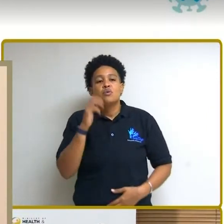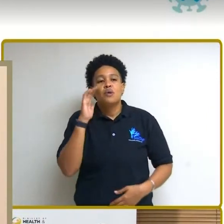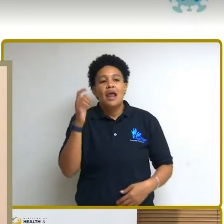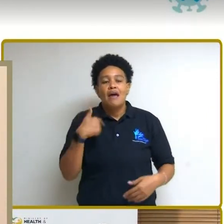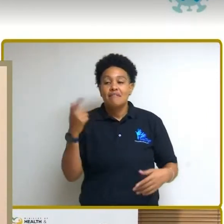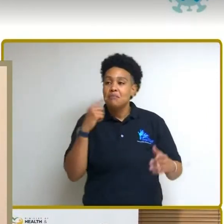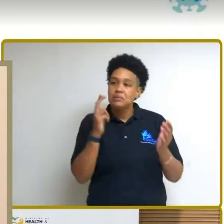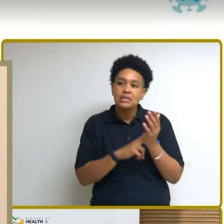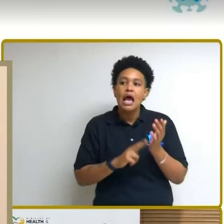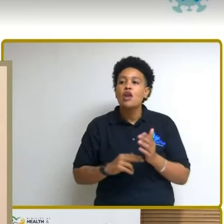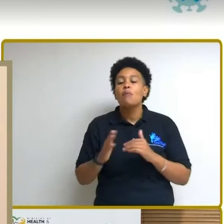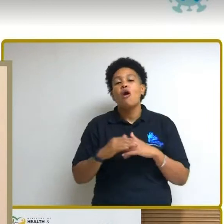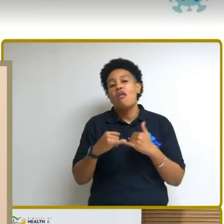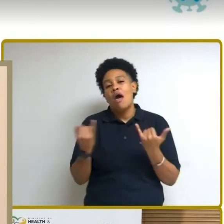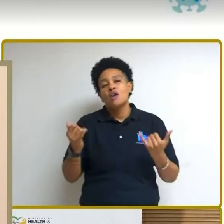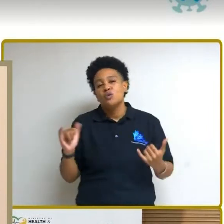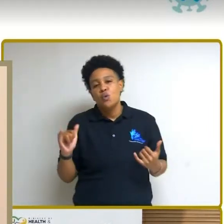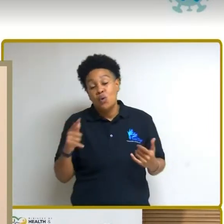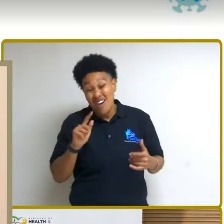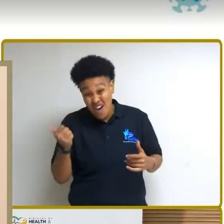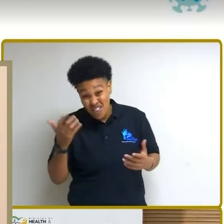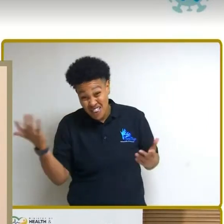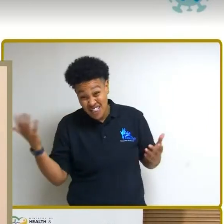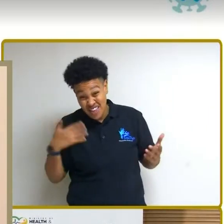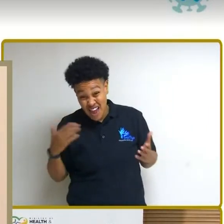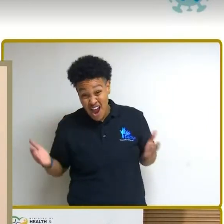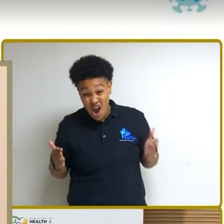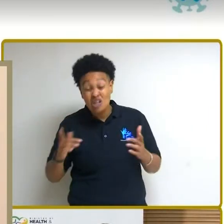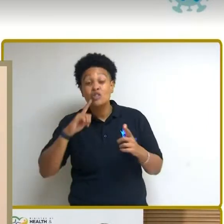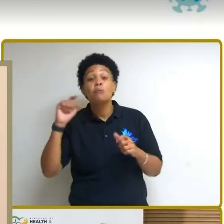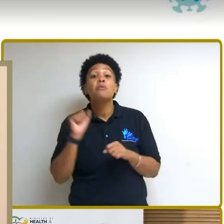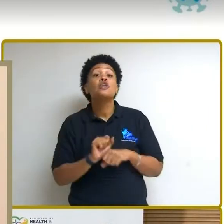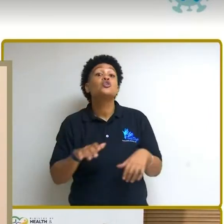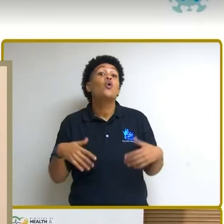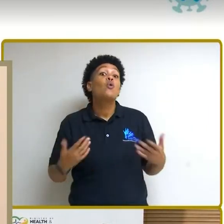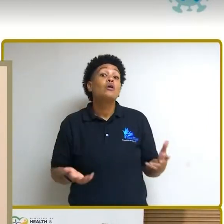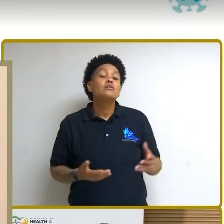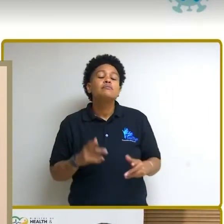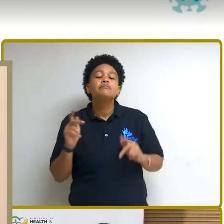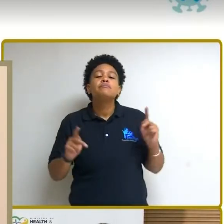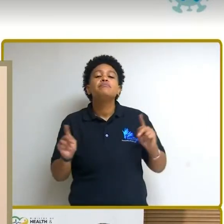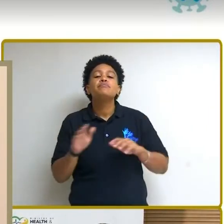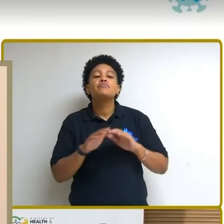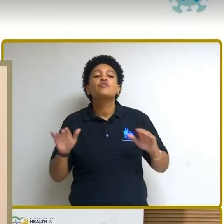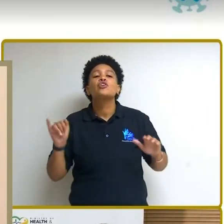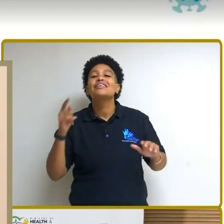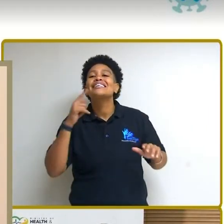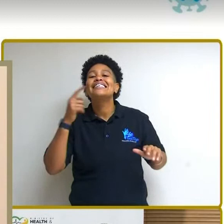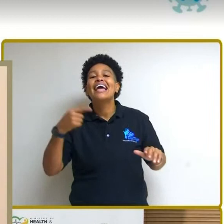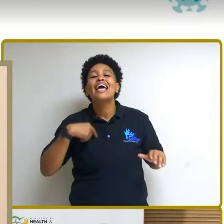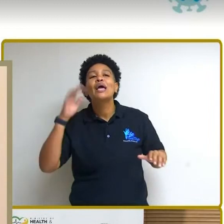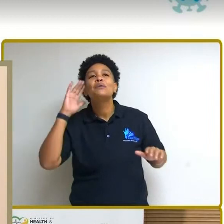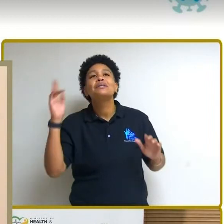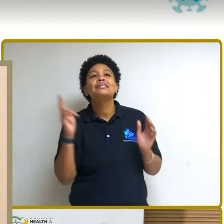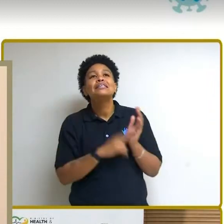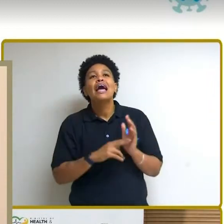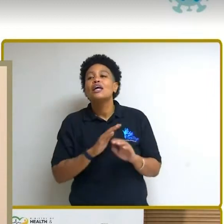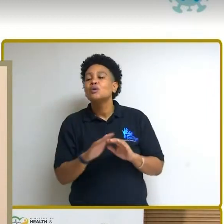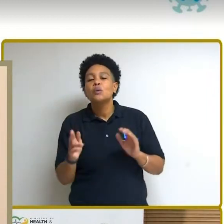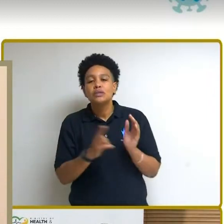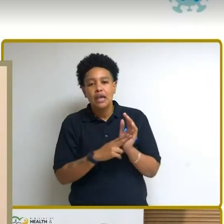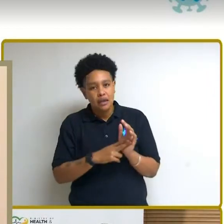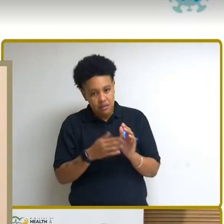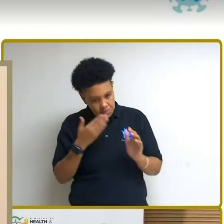them sign up. Another thing I'm encouraging to ensure that people don't just say that they will sign up and they don't sign